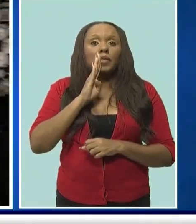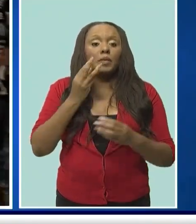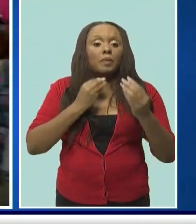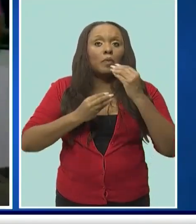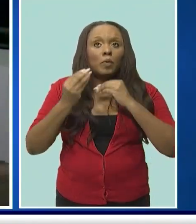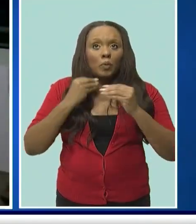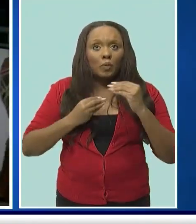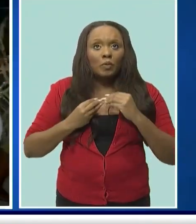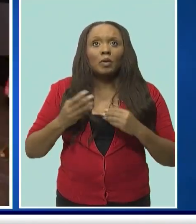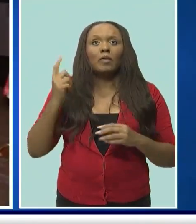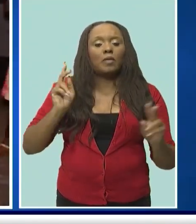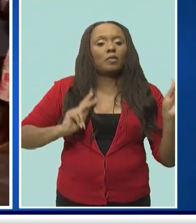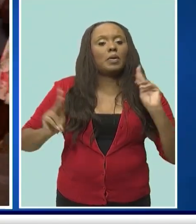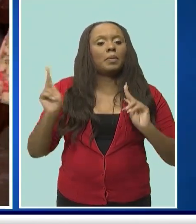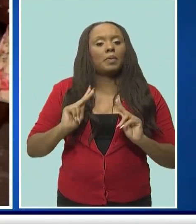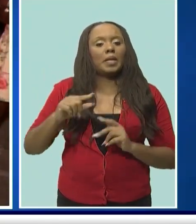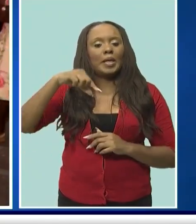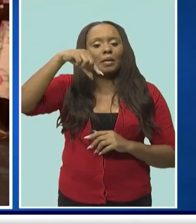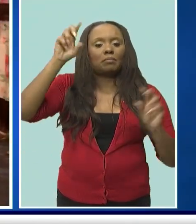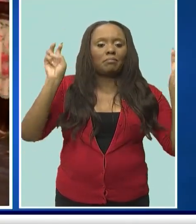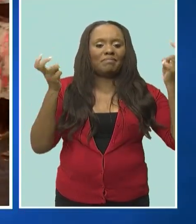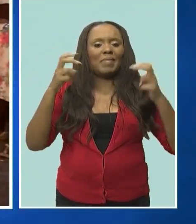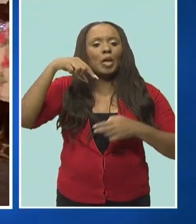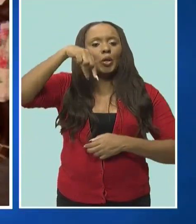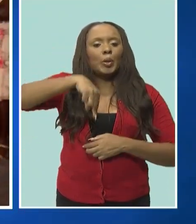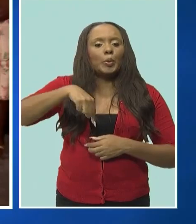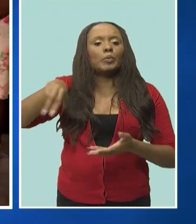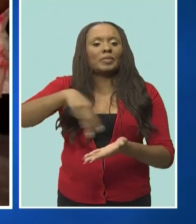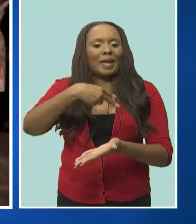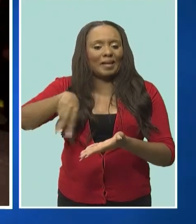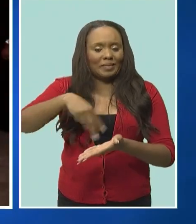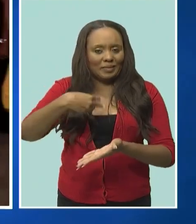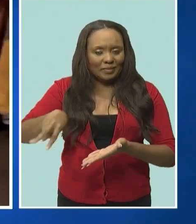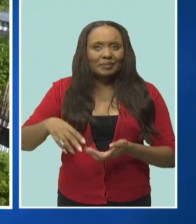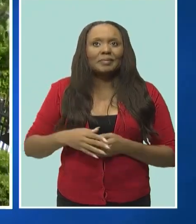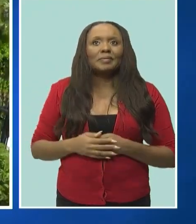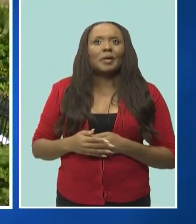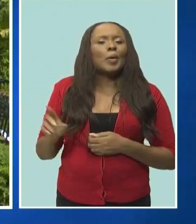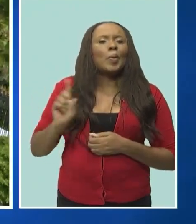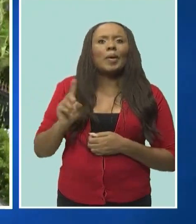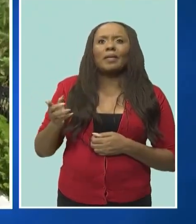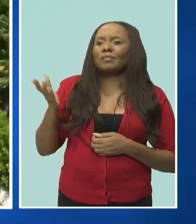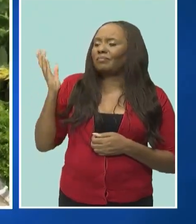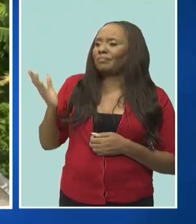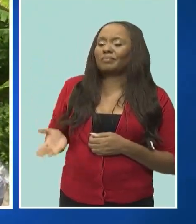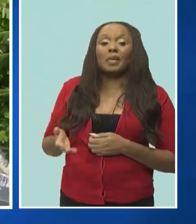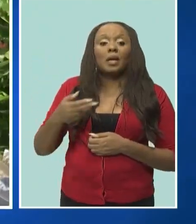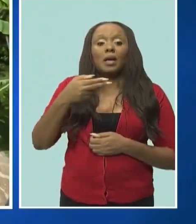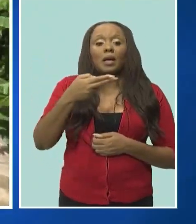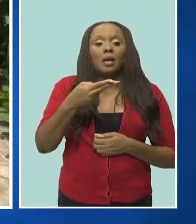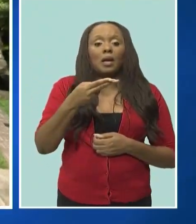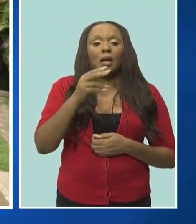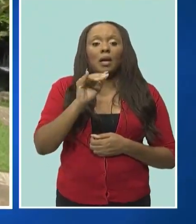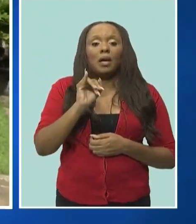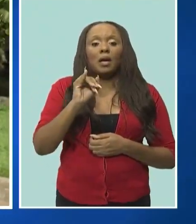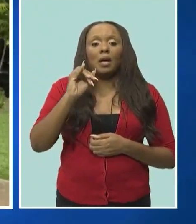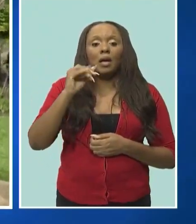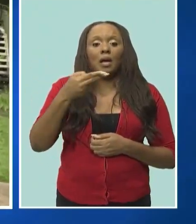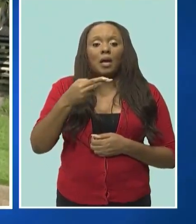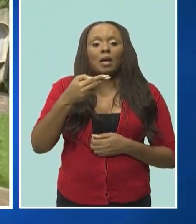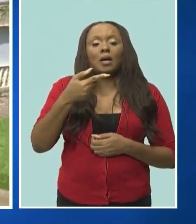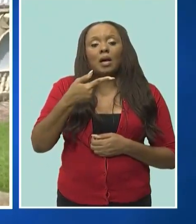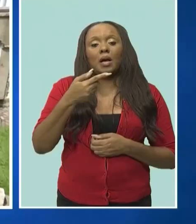among the plans for patrons of Q Dance. The event is being held at Highgate Bar and Restaurant in Dash Valley, St.